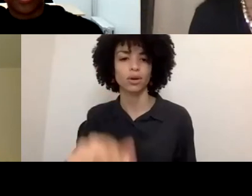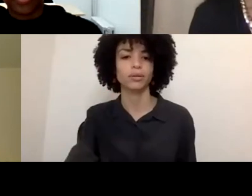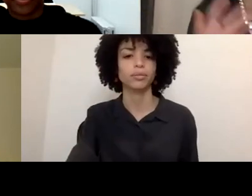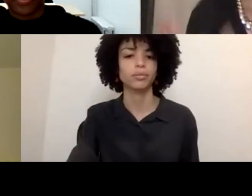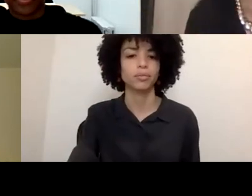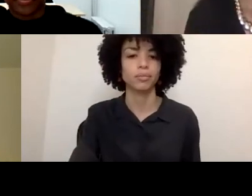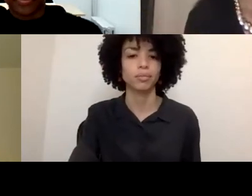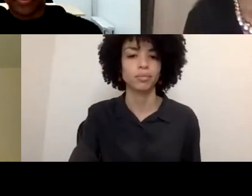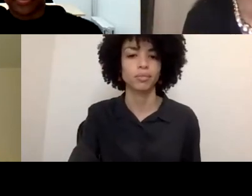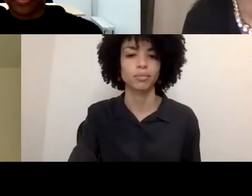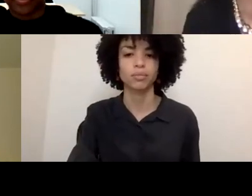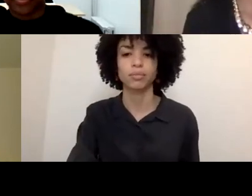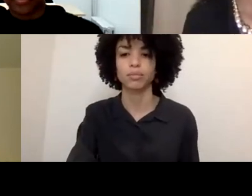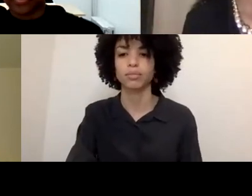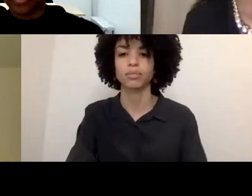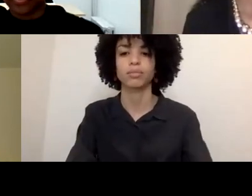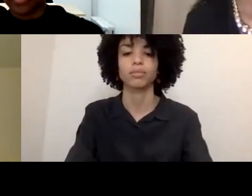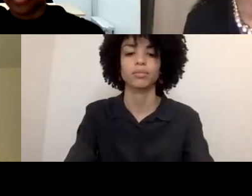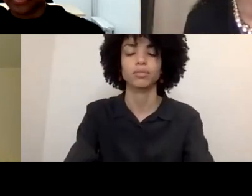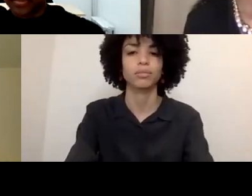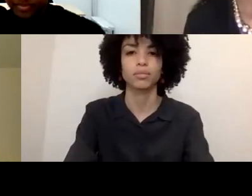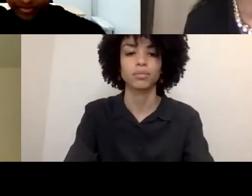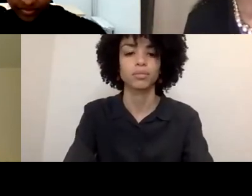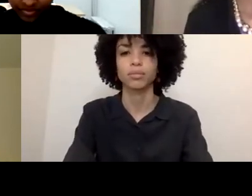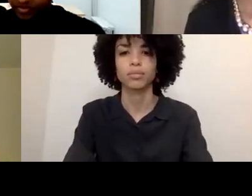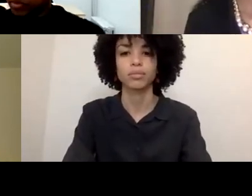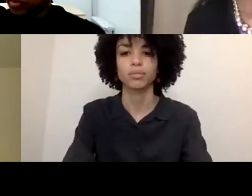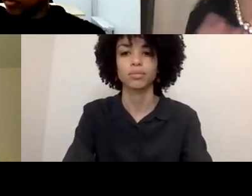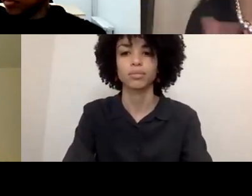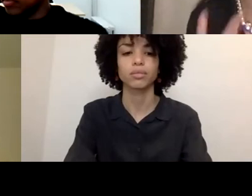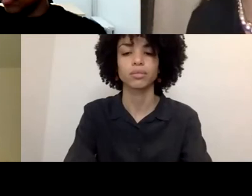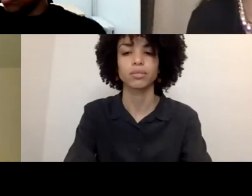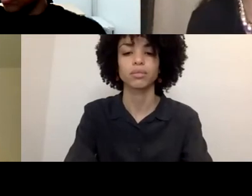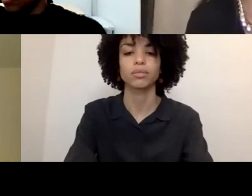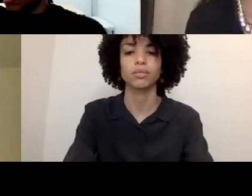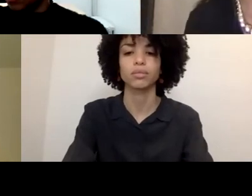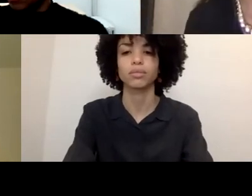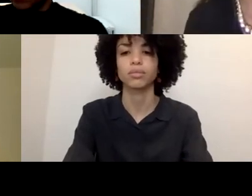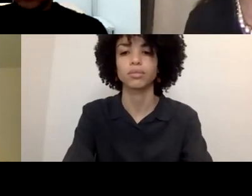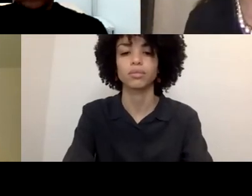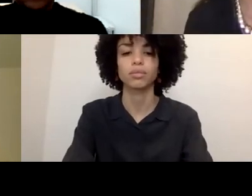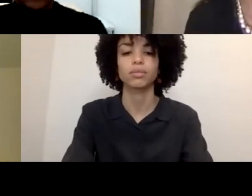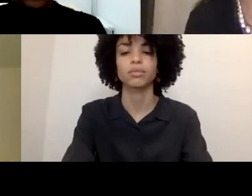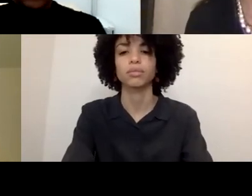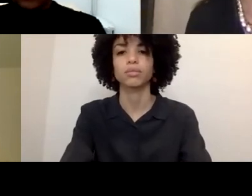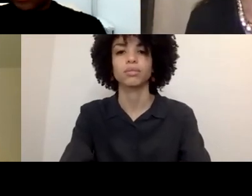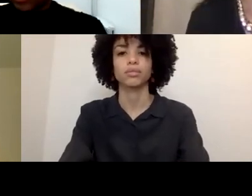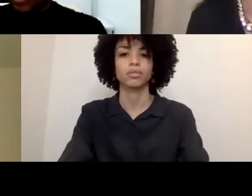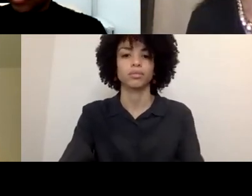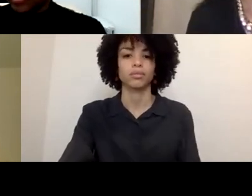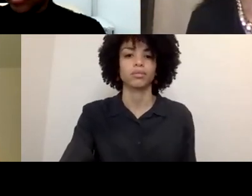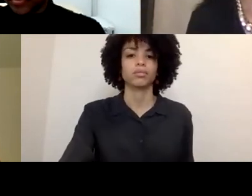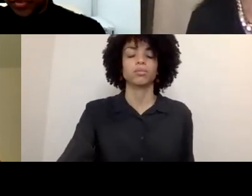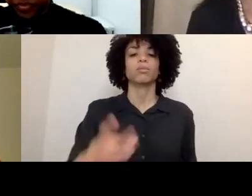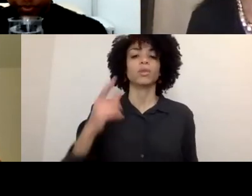So when the panelists and the team and I spoke this week, we thought about how we wanted to hold this space collectively together for